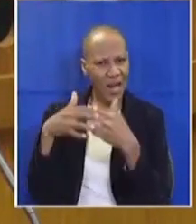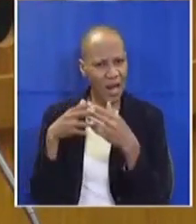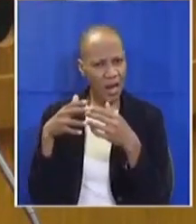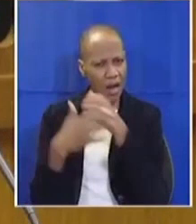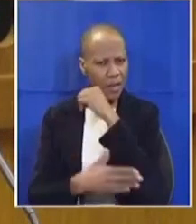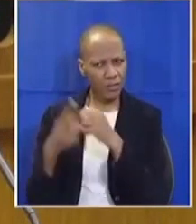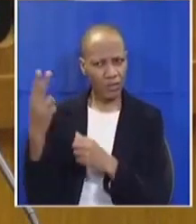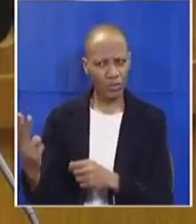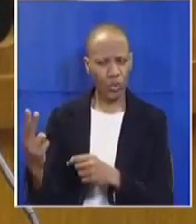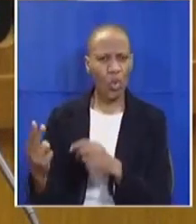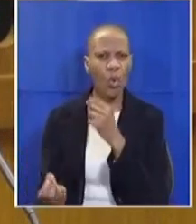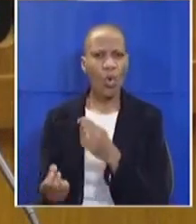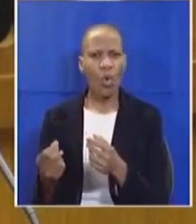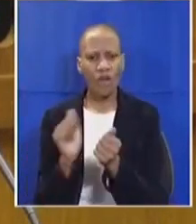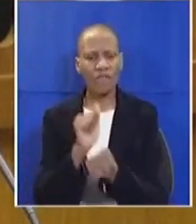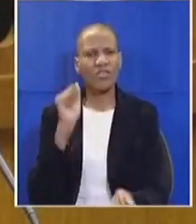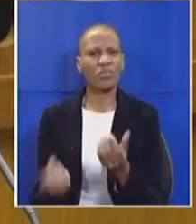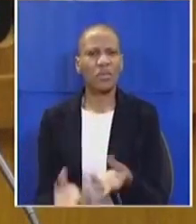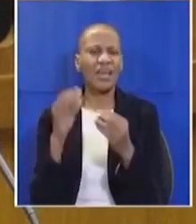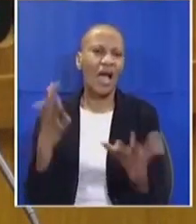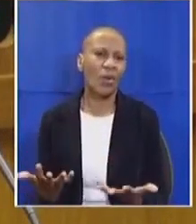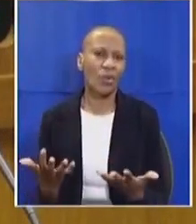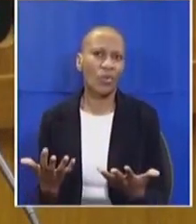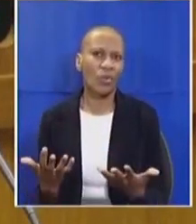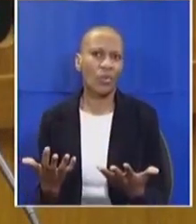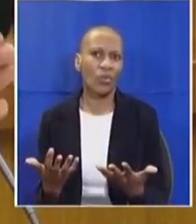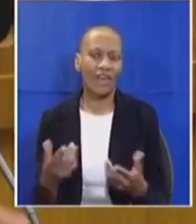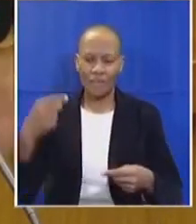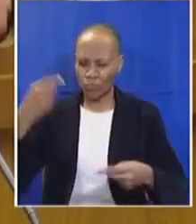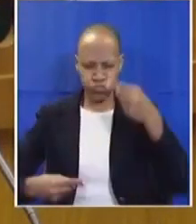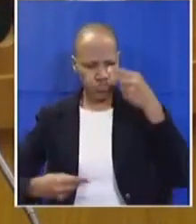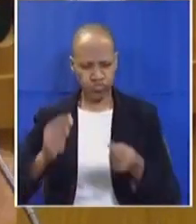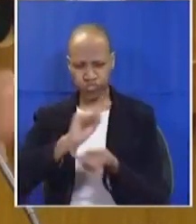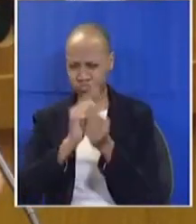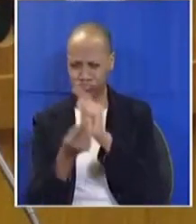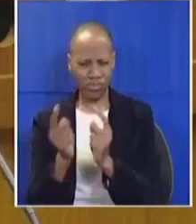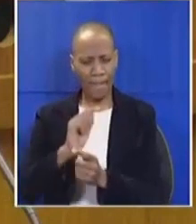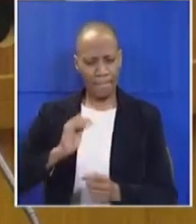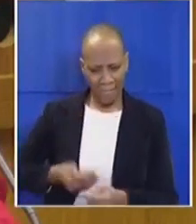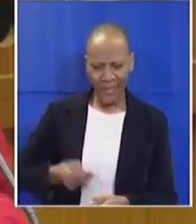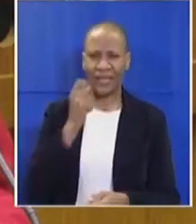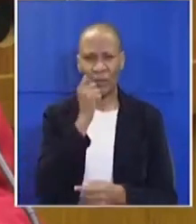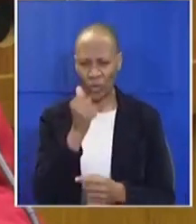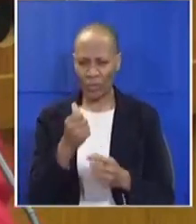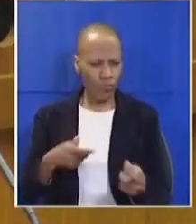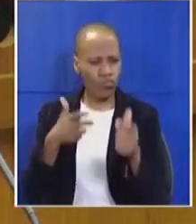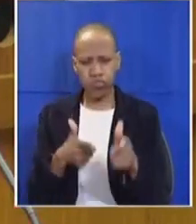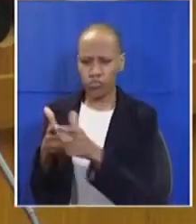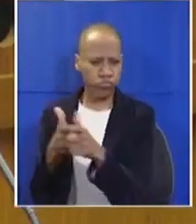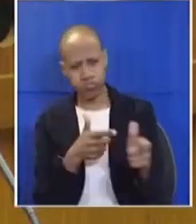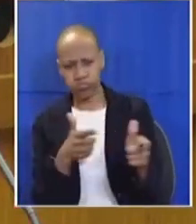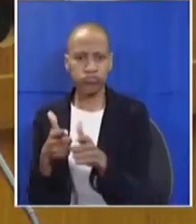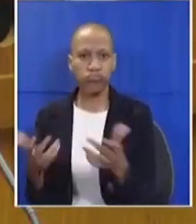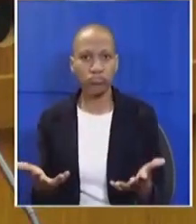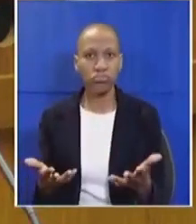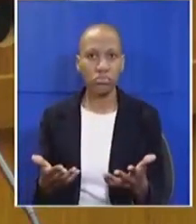by protest or civil rights movements. They were brought by war. Men and women carrying guns sewn